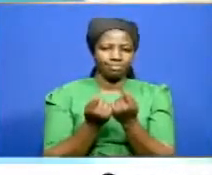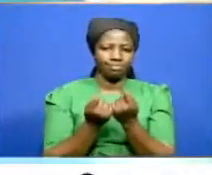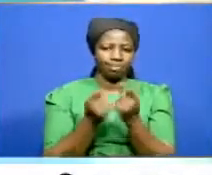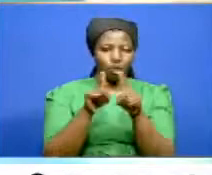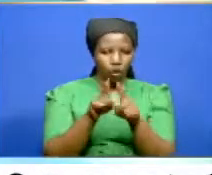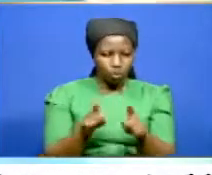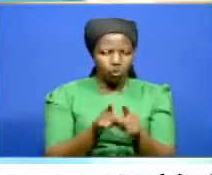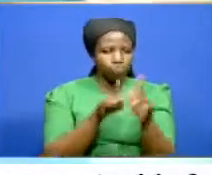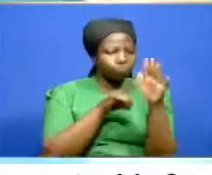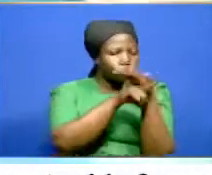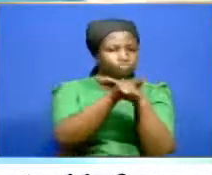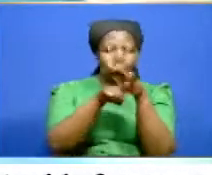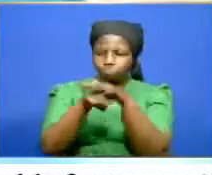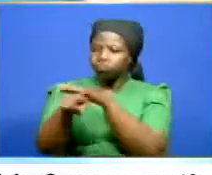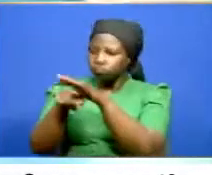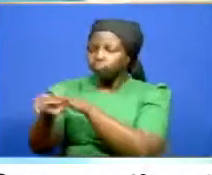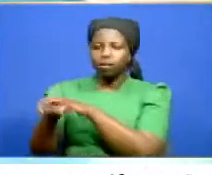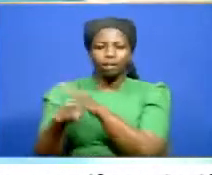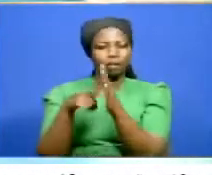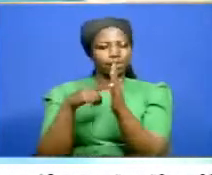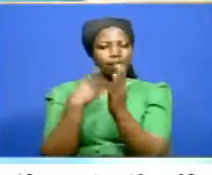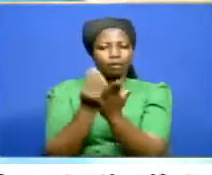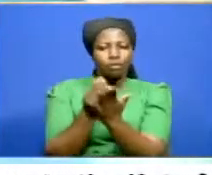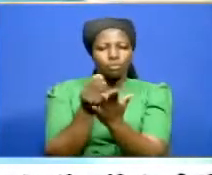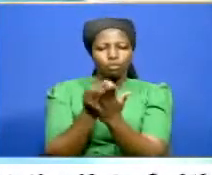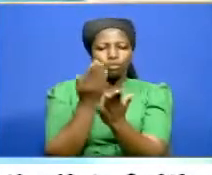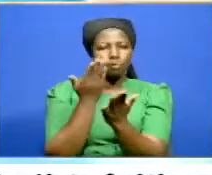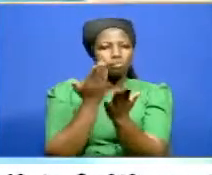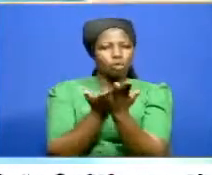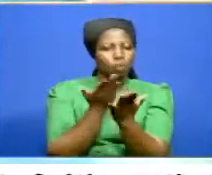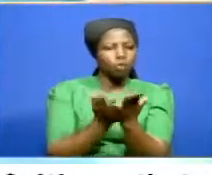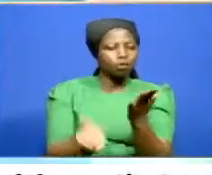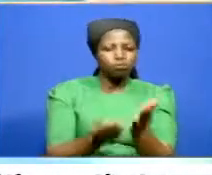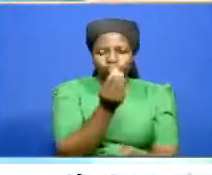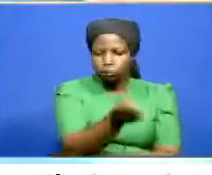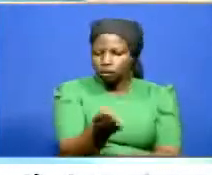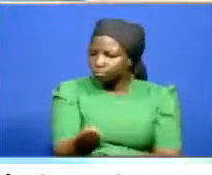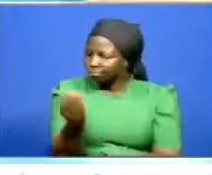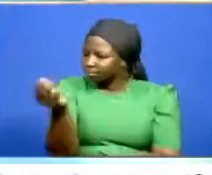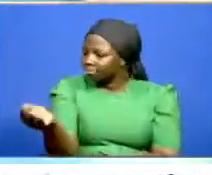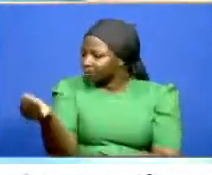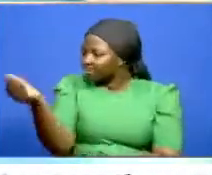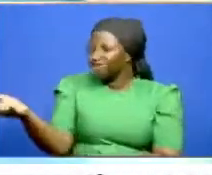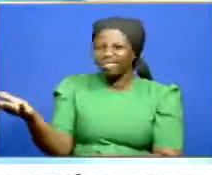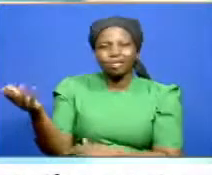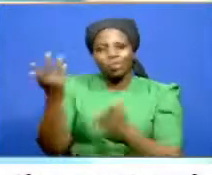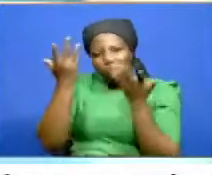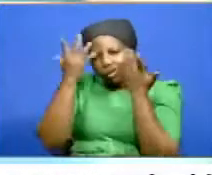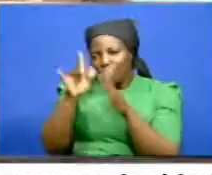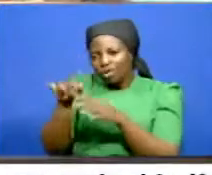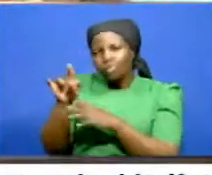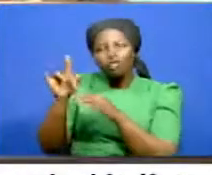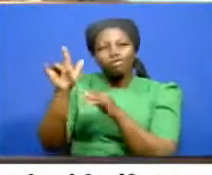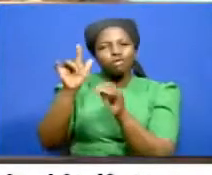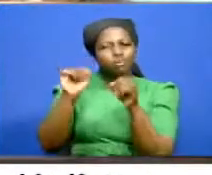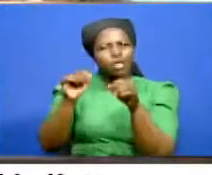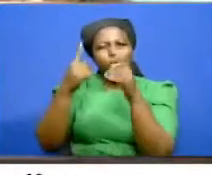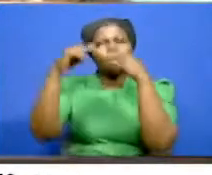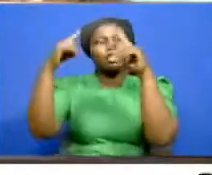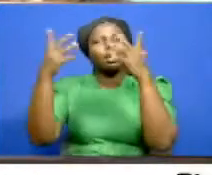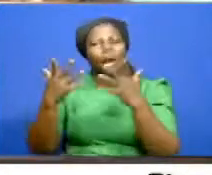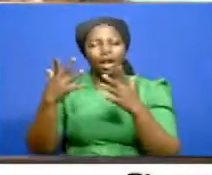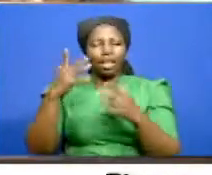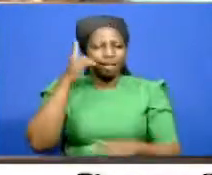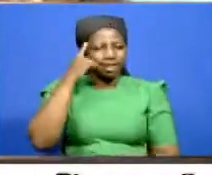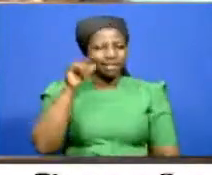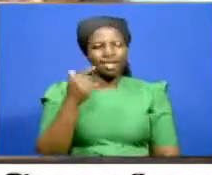doors, doing proposals, you know, throwing them everywhere. You never know who, where your luck might be. And I think it has really worked well for